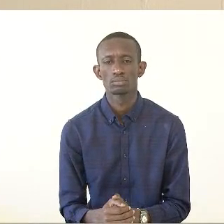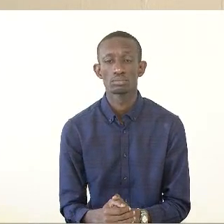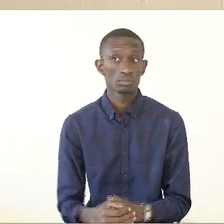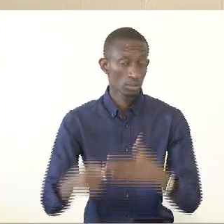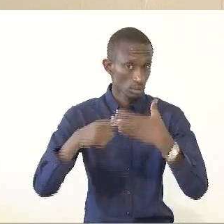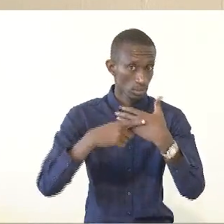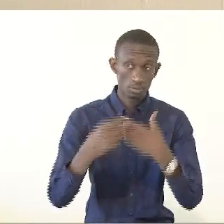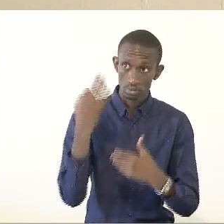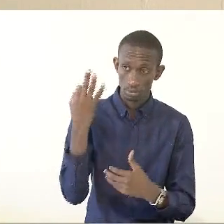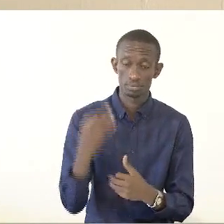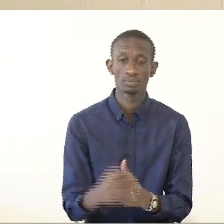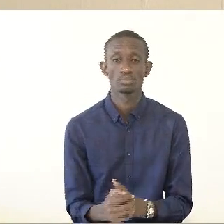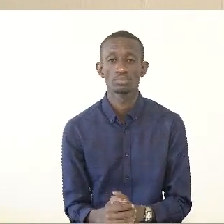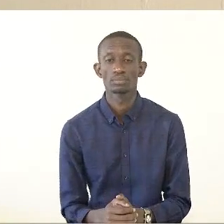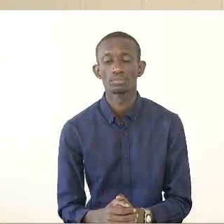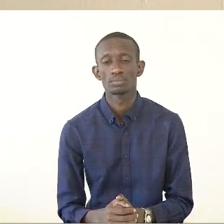-3,